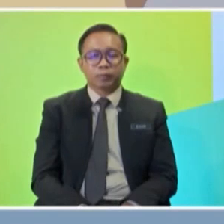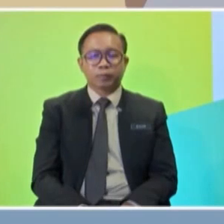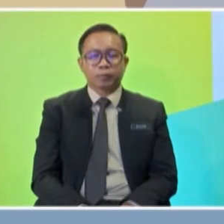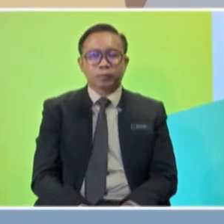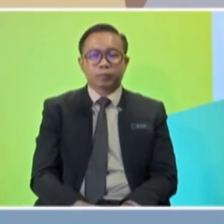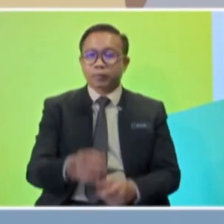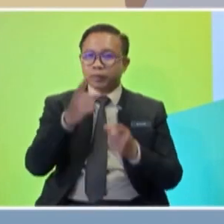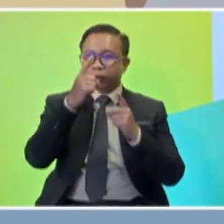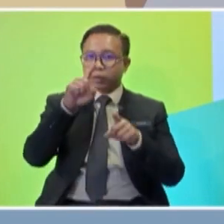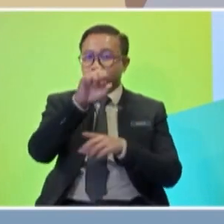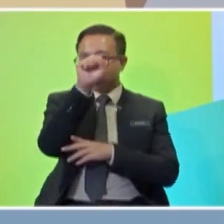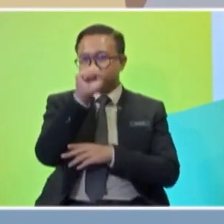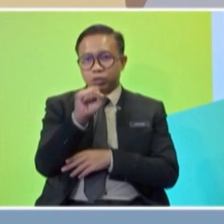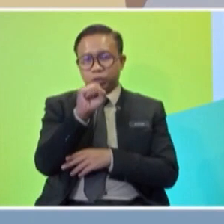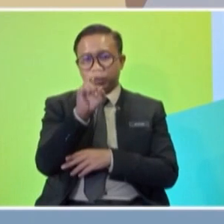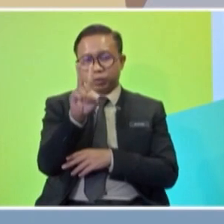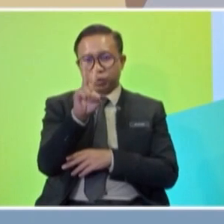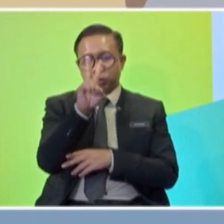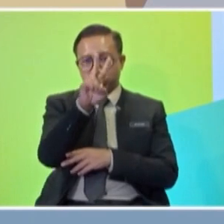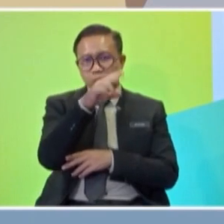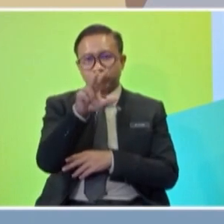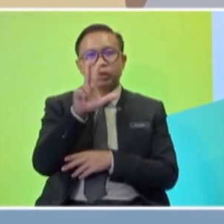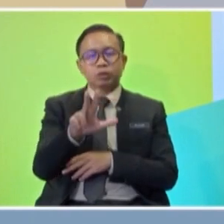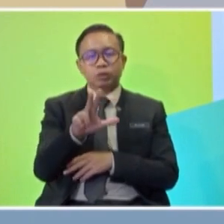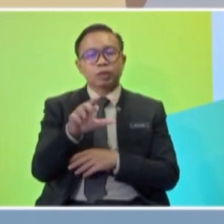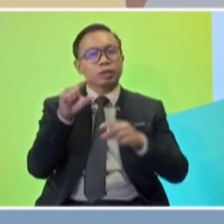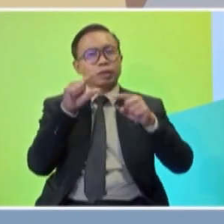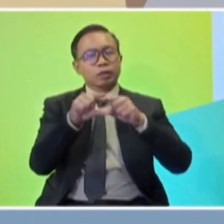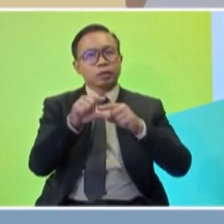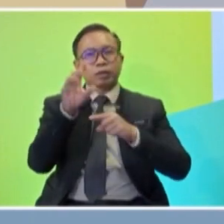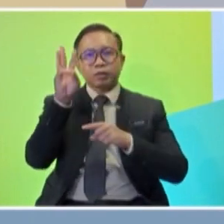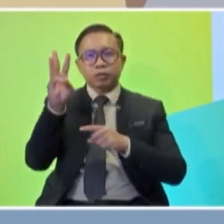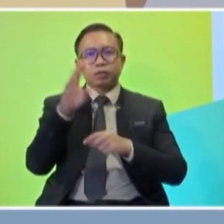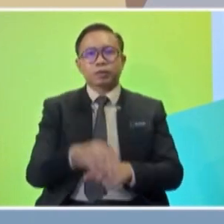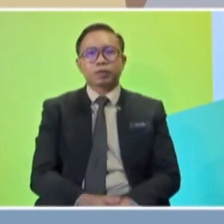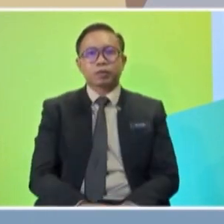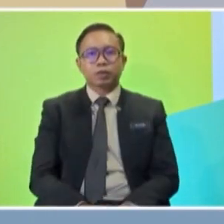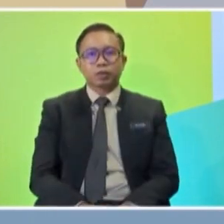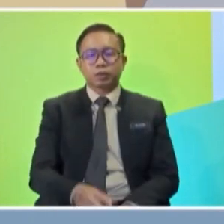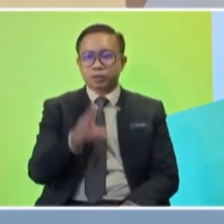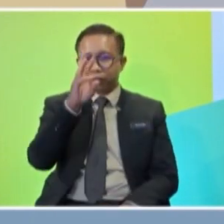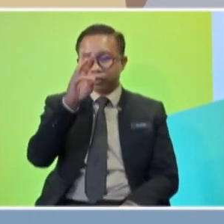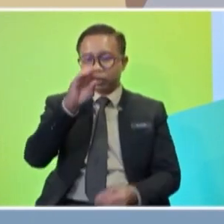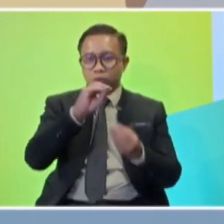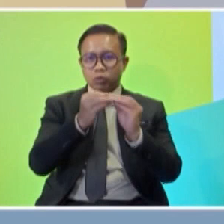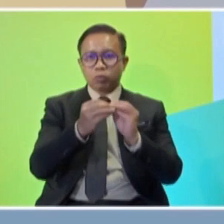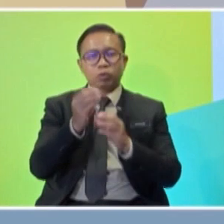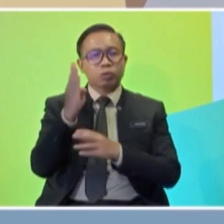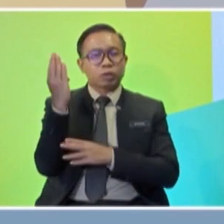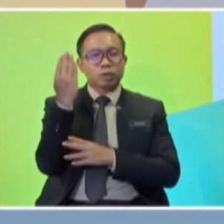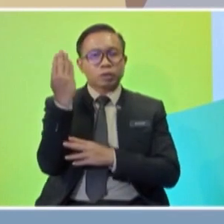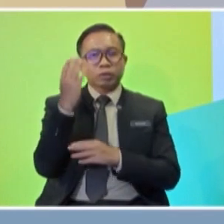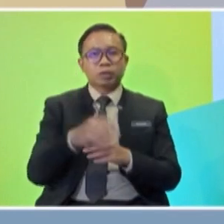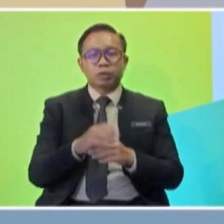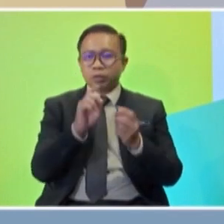So the second question is 2 over 3 divided by 6. 6 is a whole number, so we have to inverse